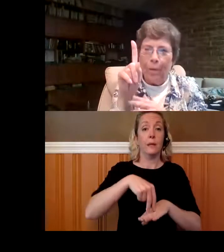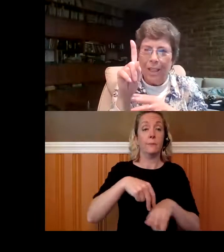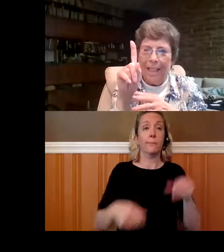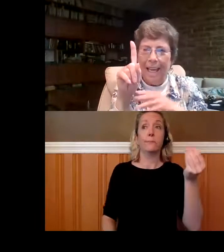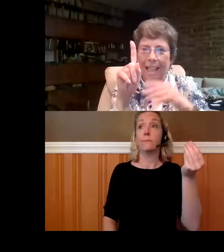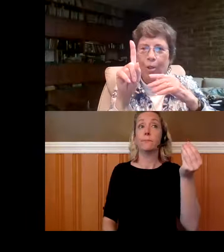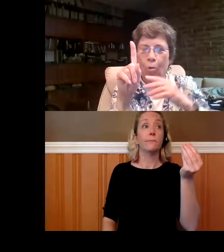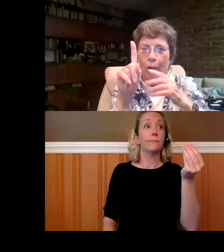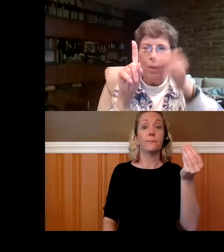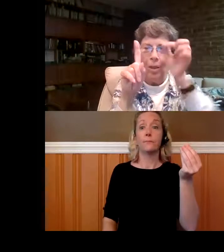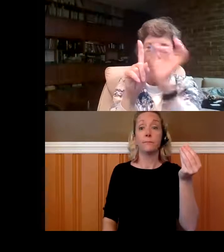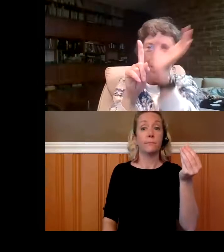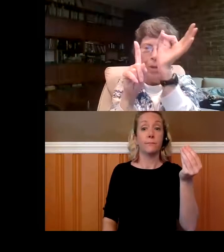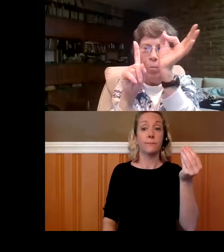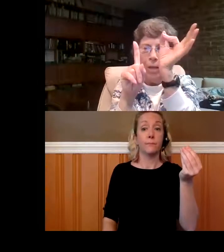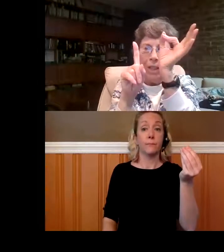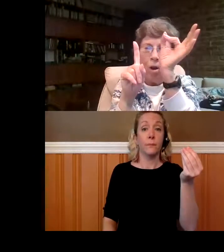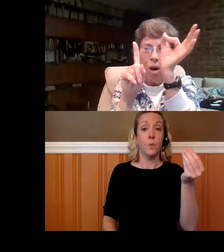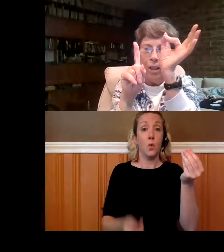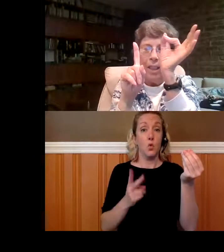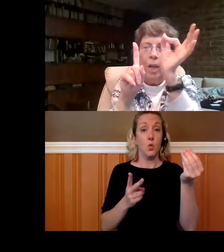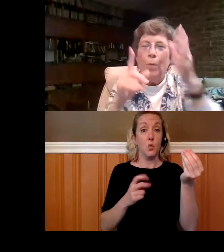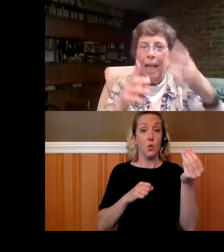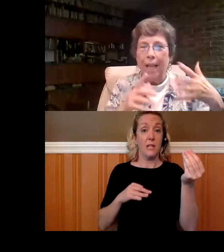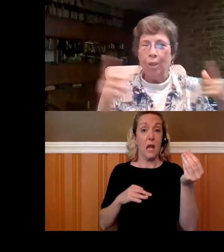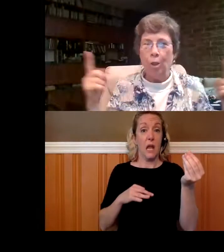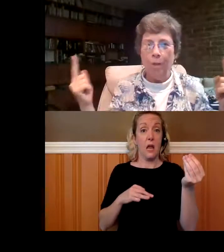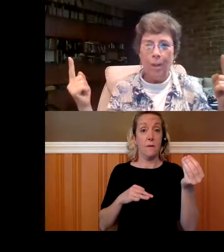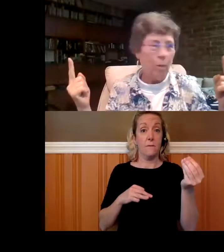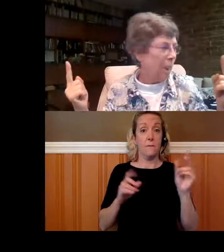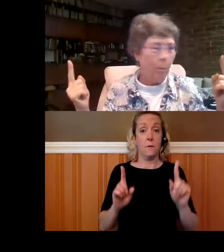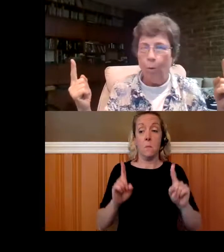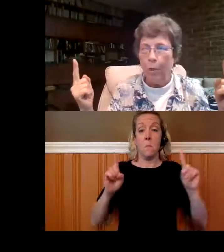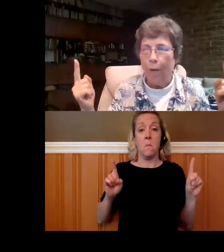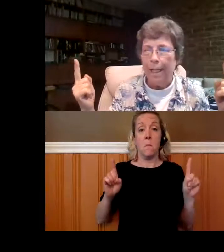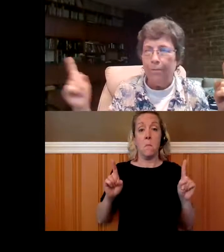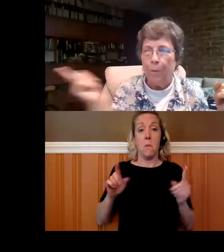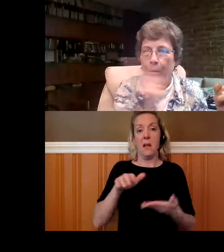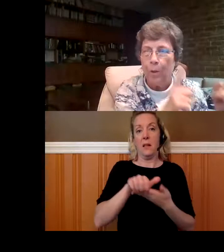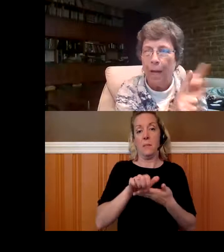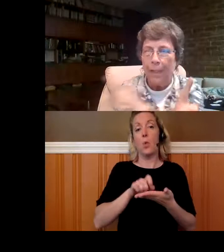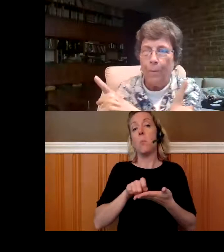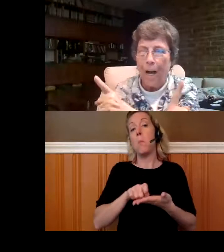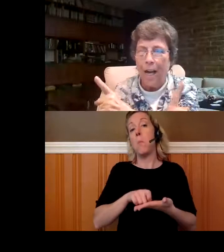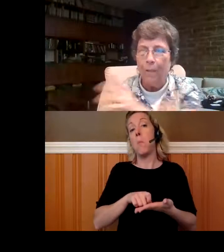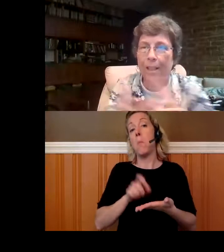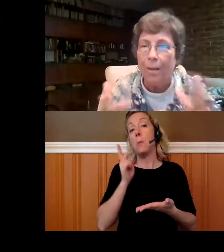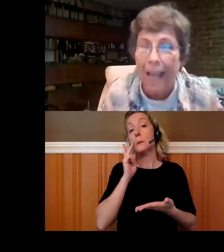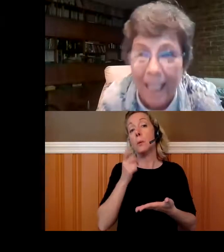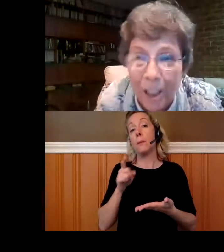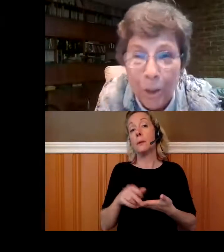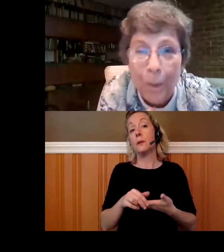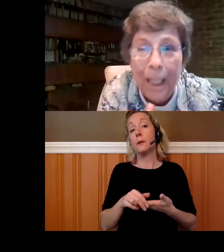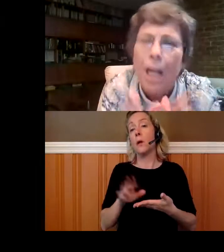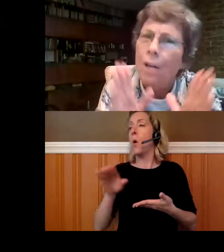cards. We had 2 of us with clipboards waiting for people to pass by, and we'd start, hey, excuse me, just curious, did you see that person?